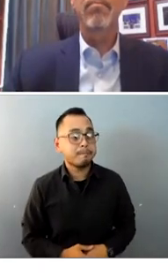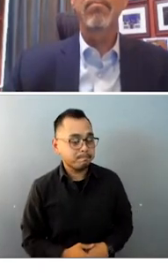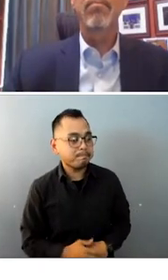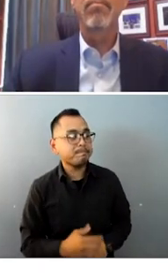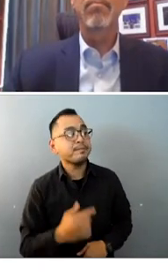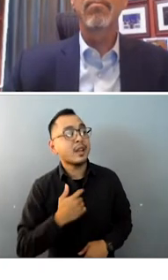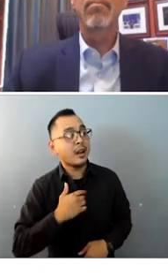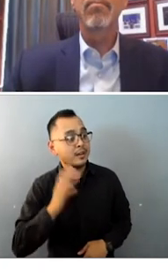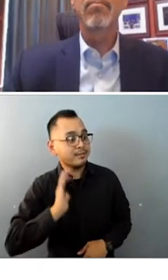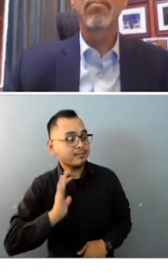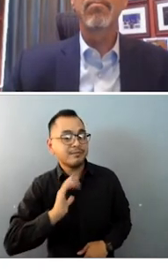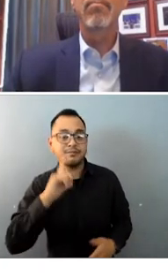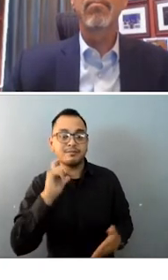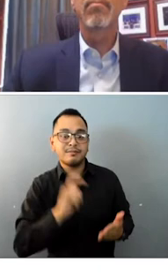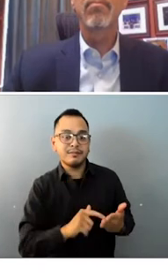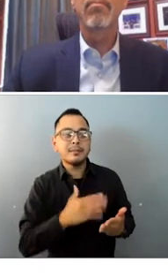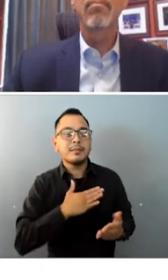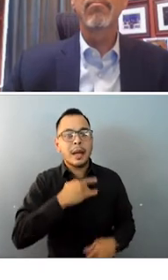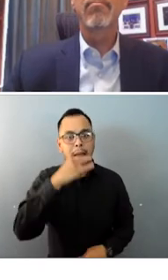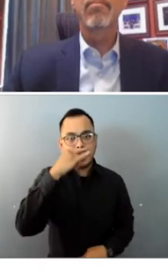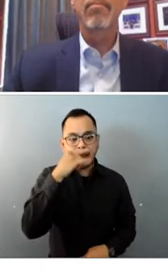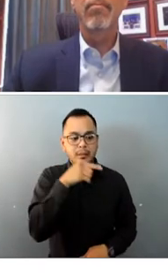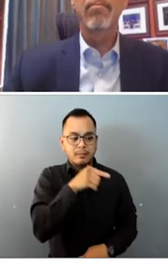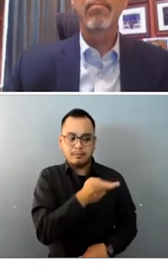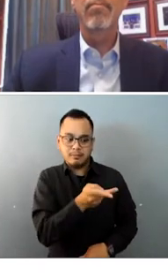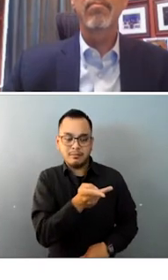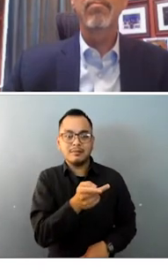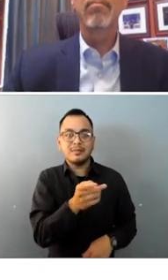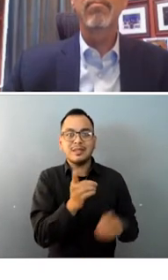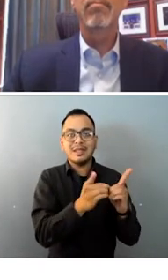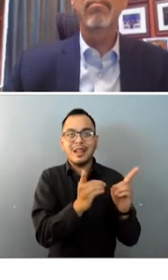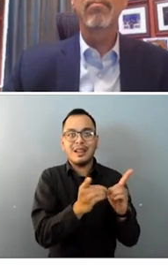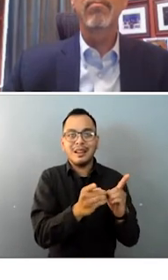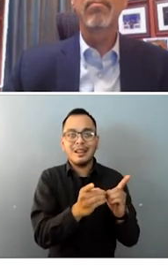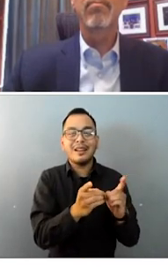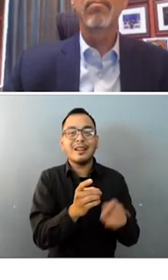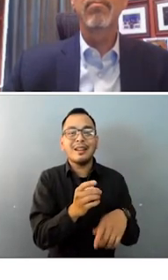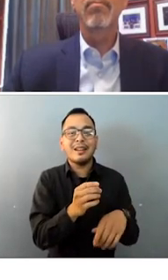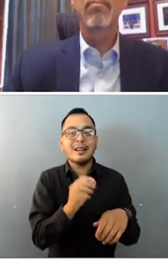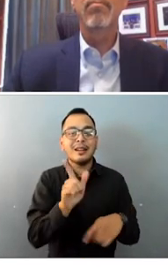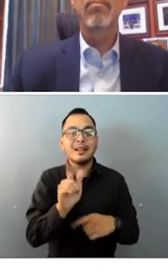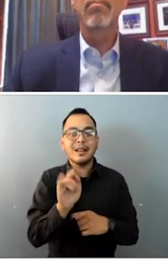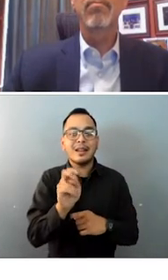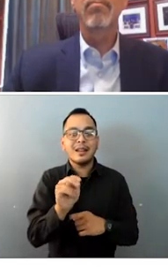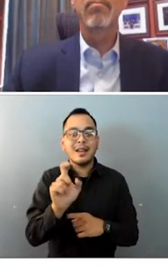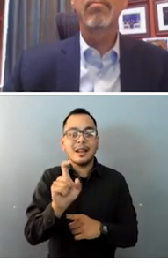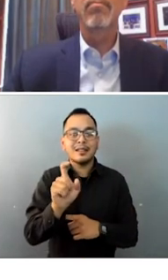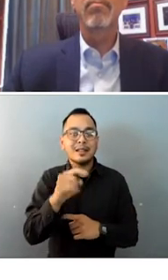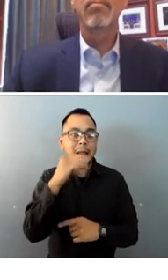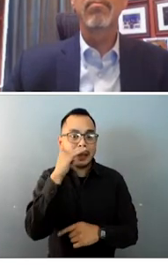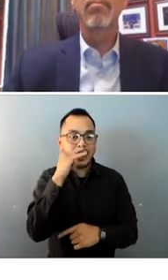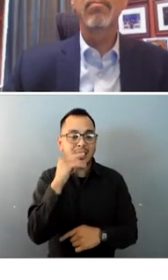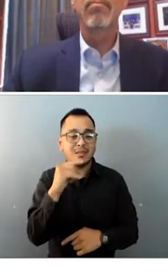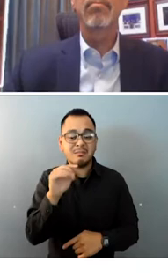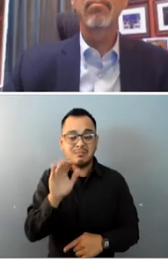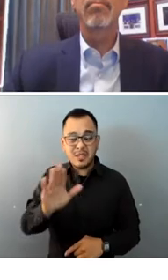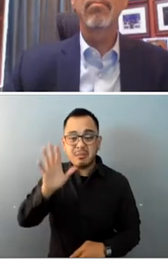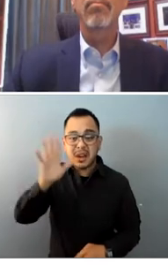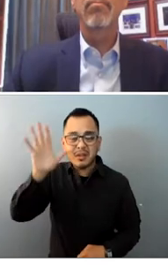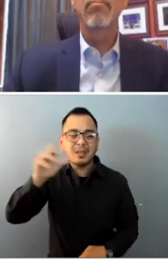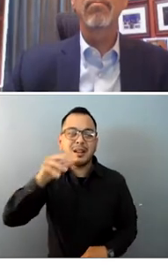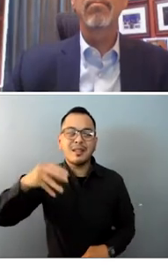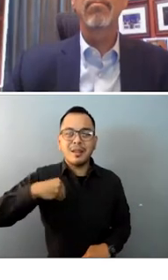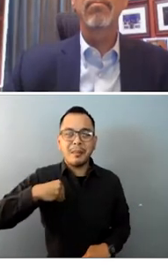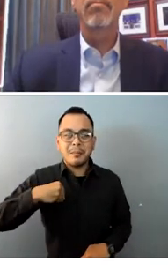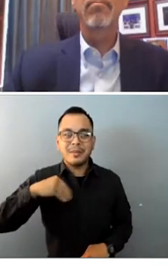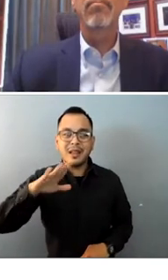When I realized that my kid was dating Latinx kids whose parents were in the closet, did not accept their